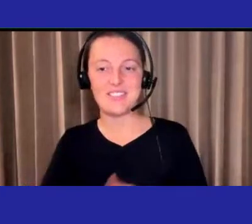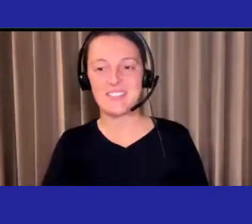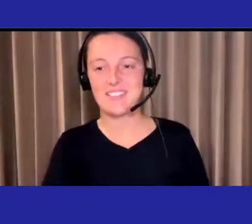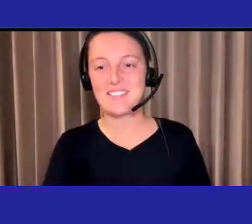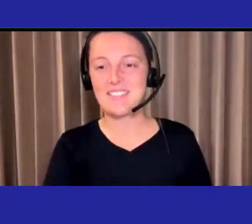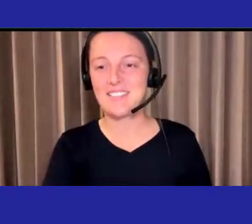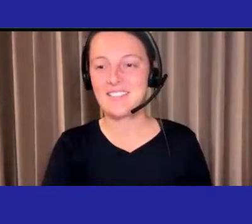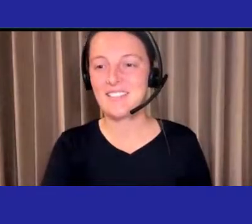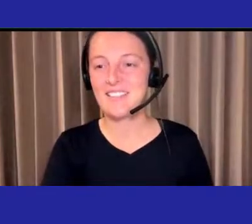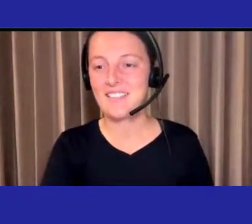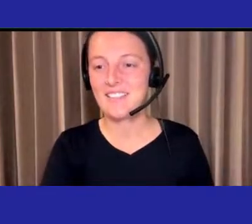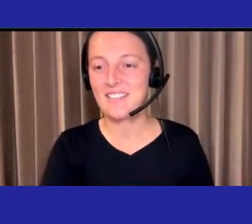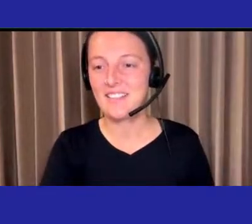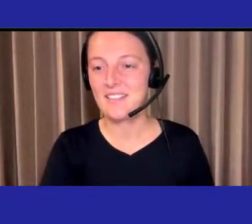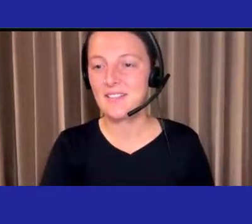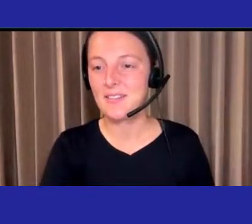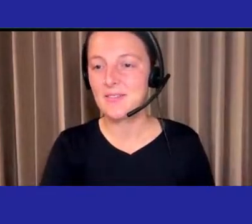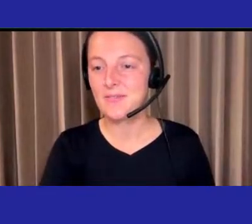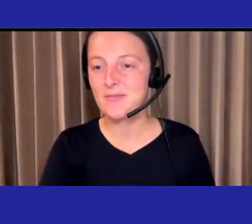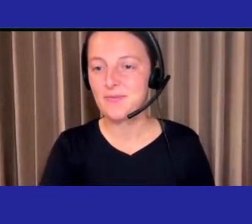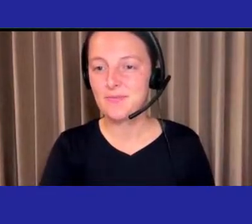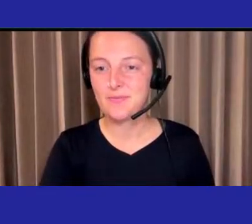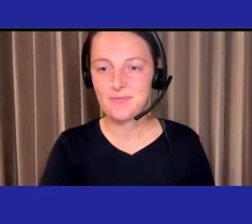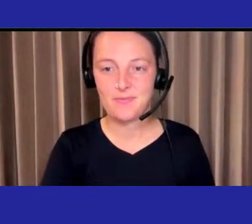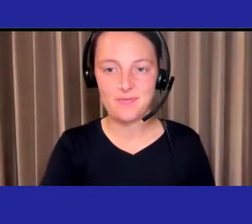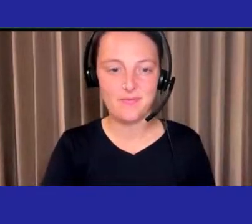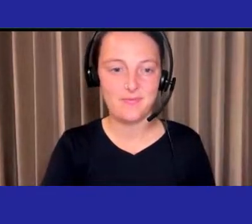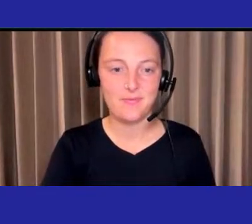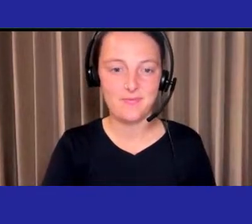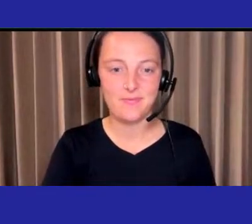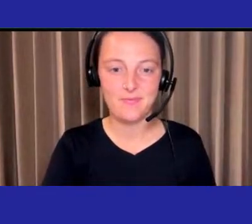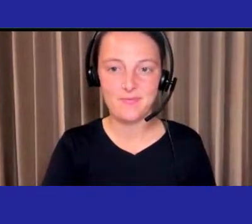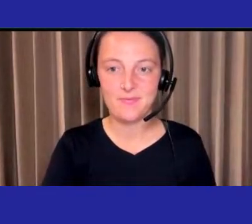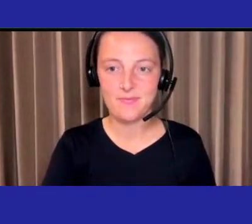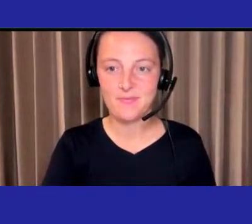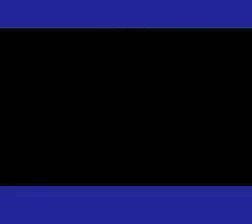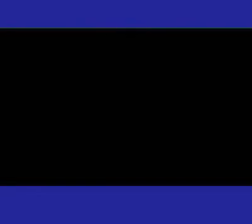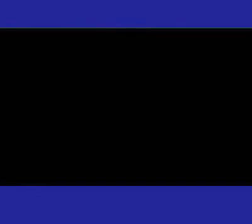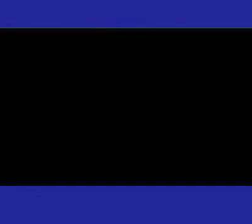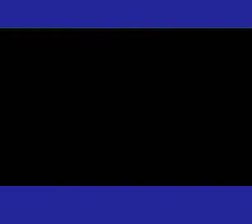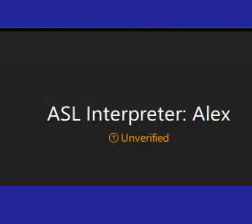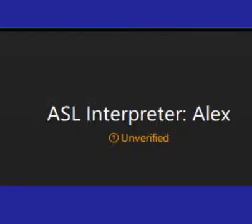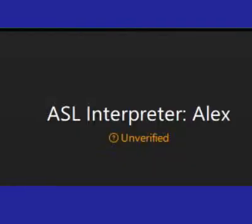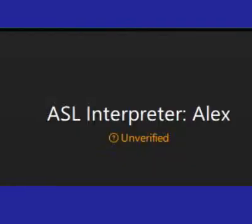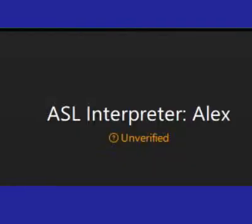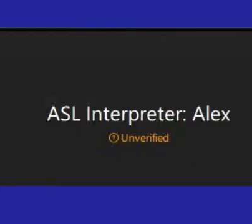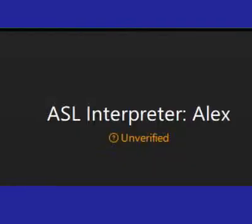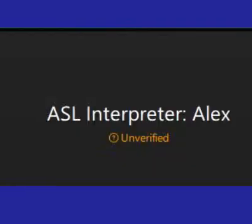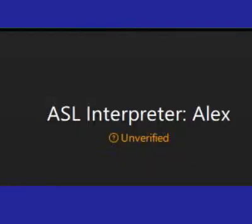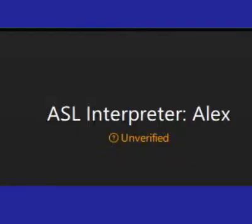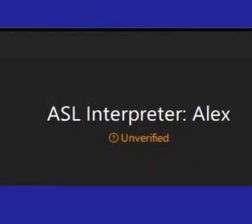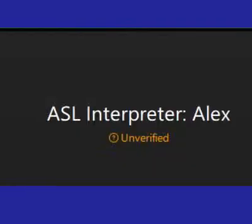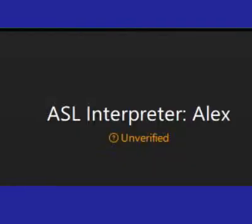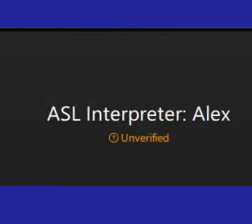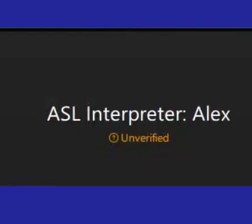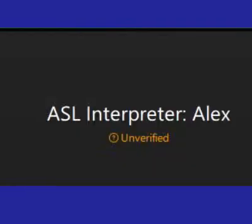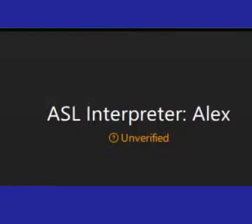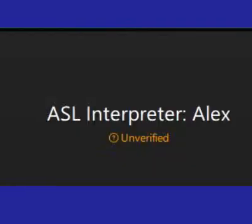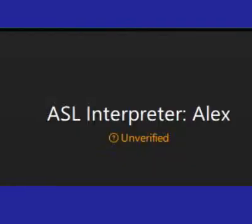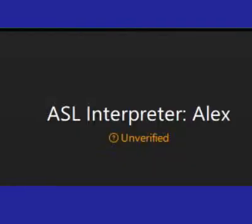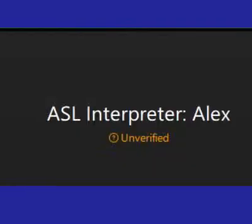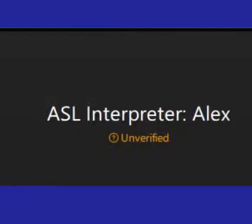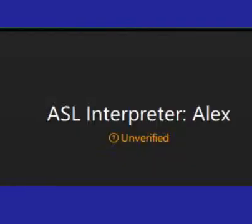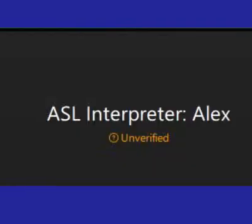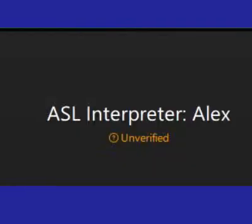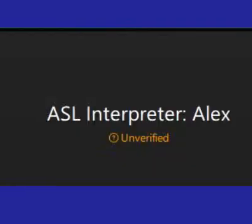today. So I'm presenting on his behalf and the behalf of the work group. Next slide. So the two projects that I'm going to